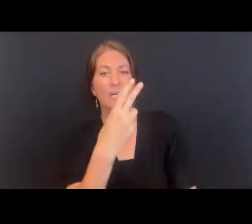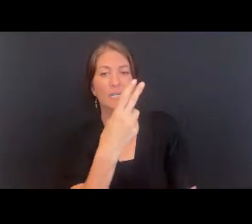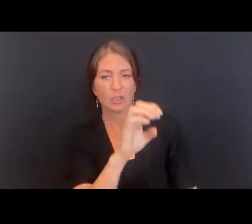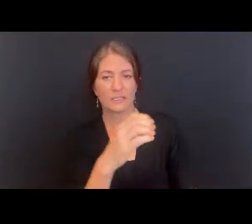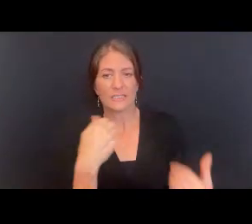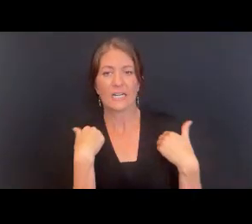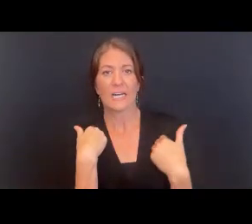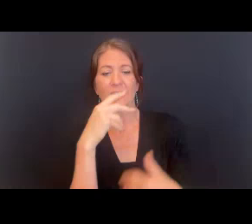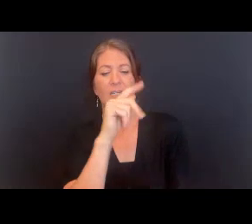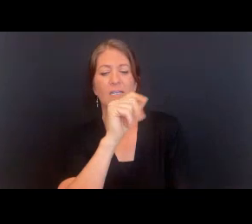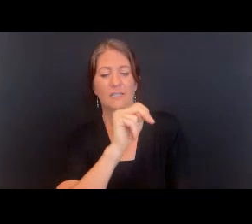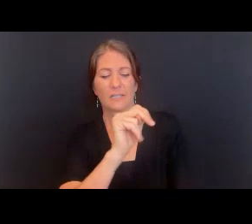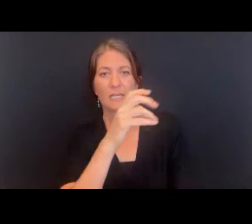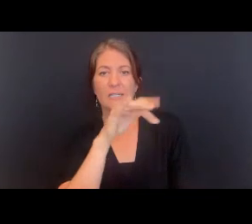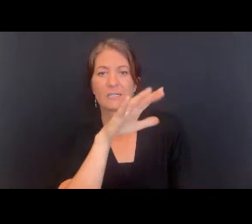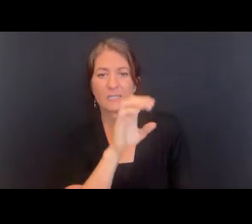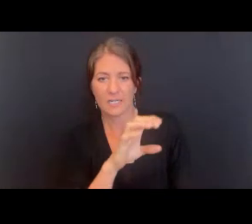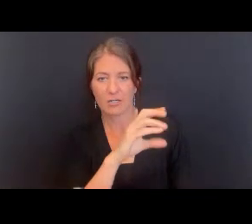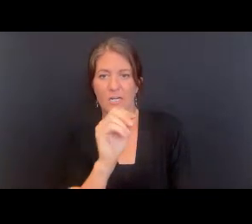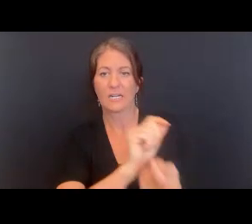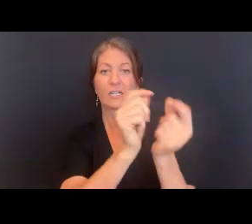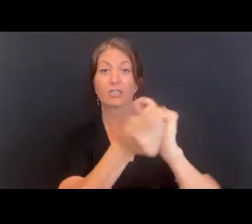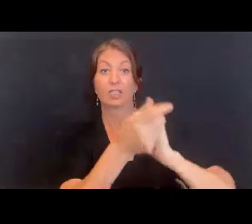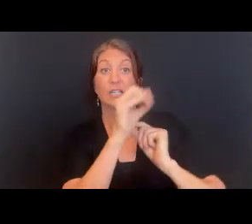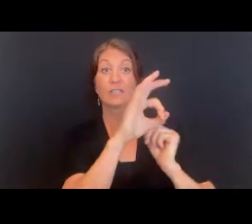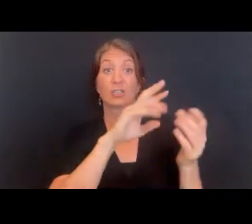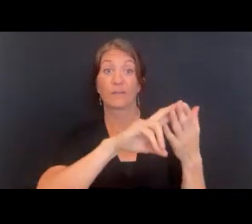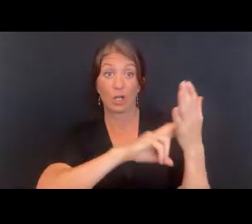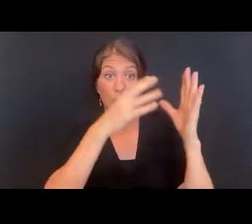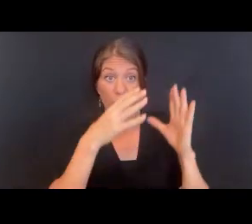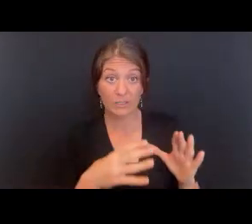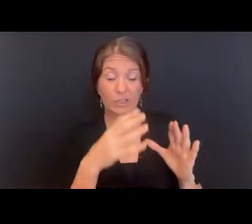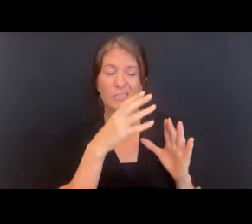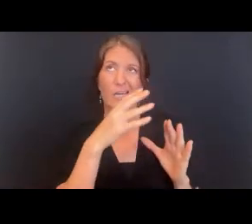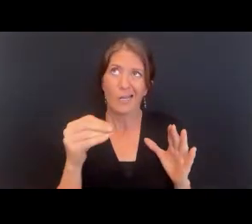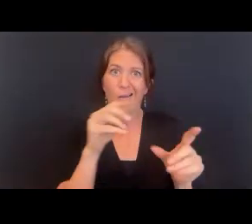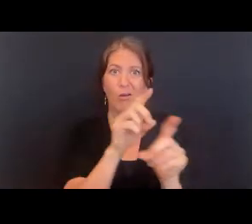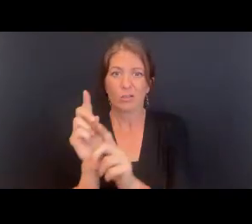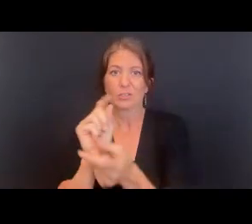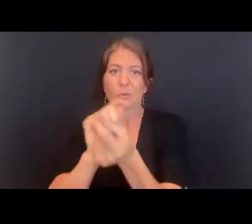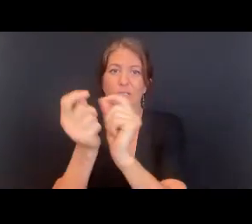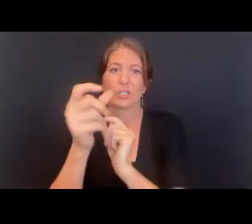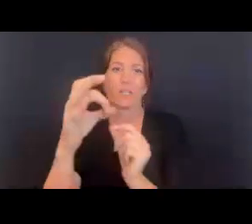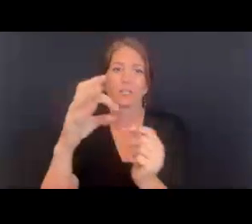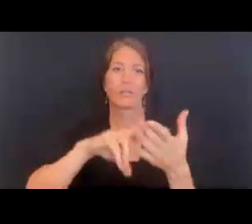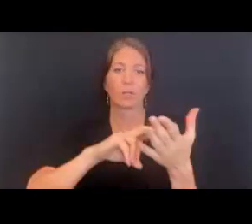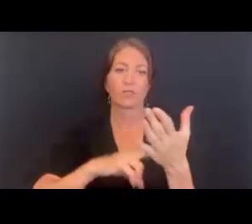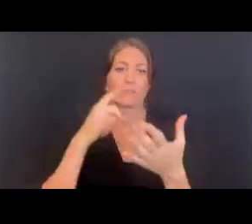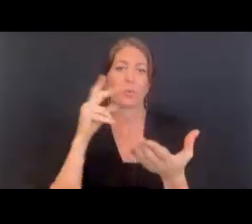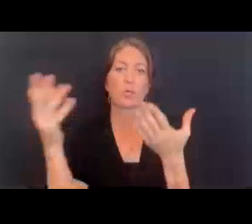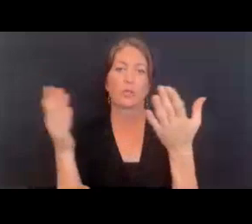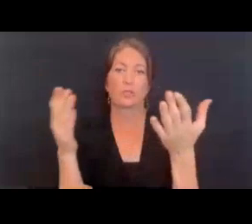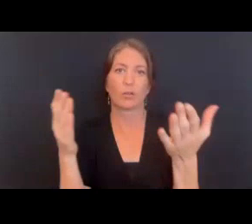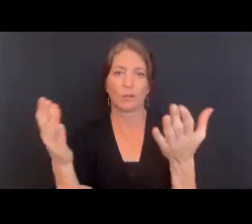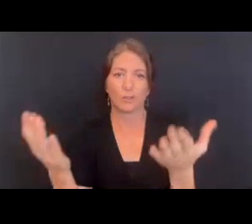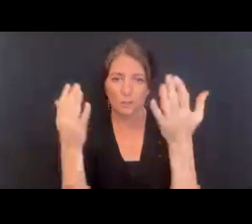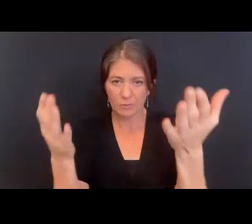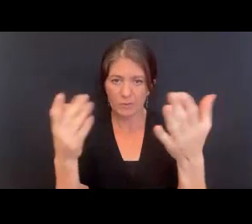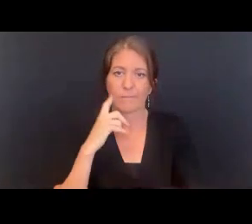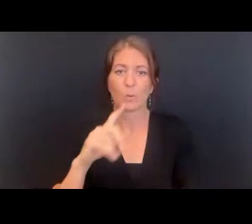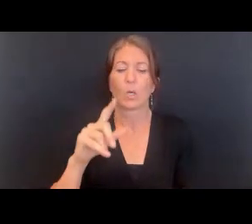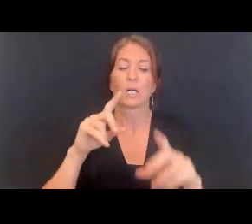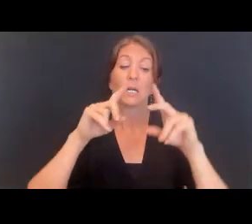contractors, we also had a change in contractors with the services that we provide for the assessing and the